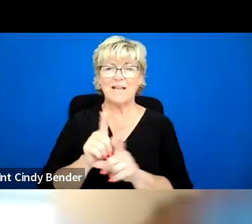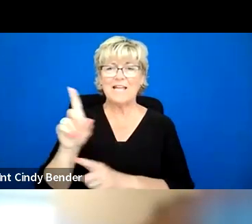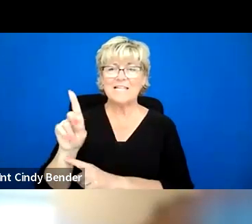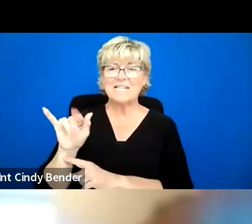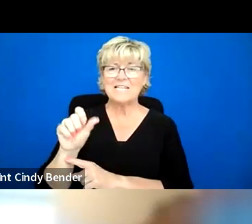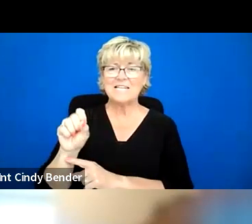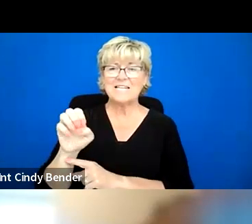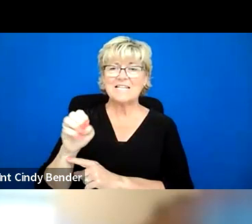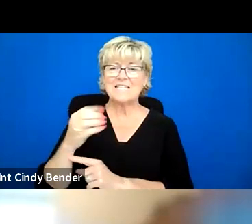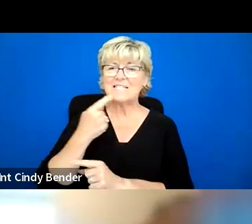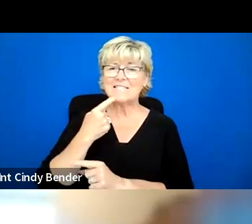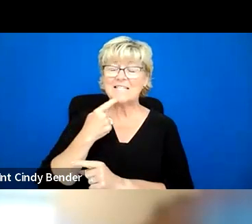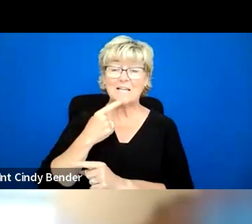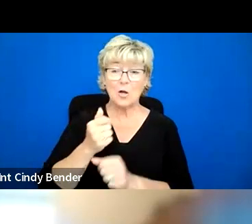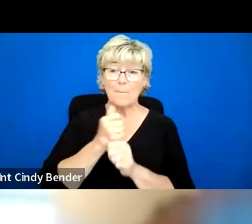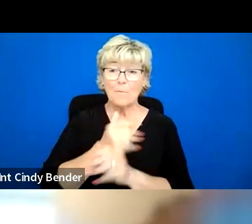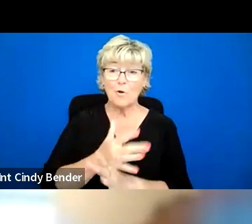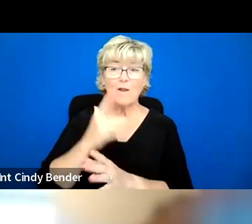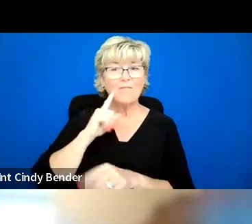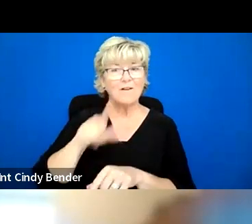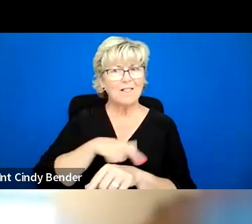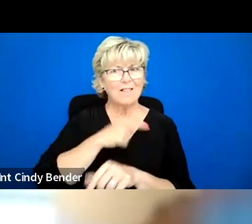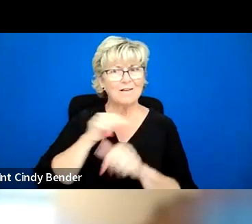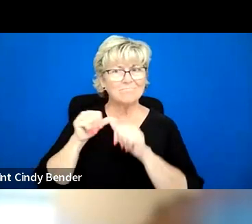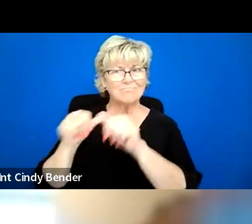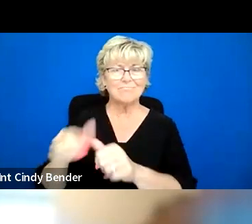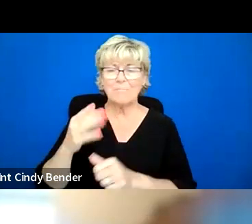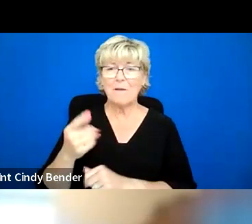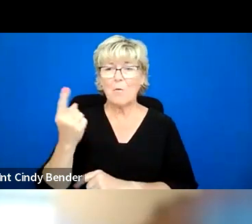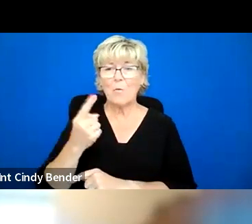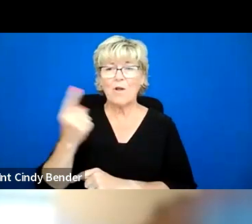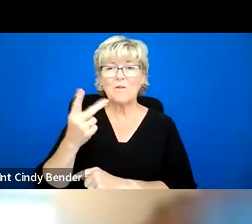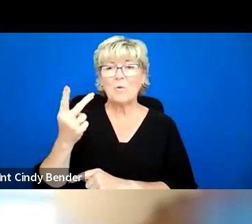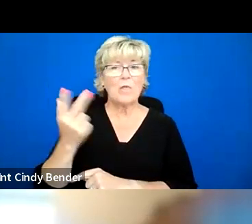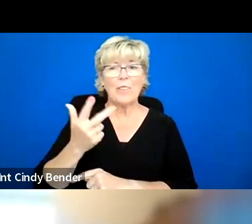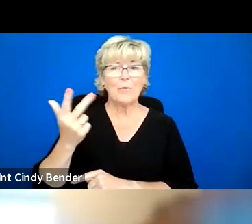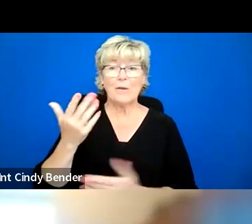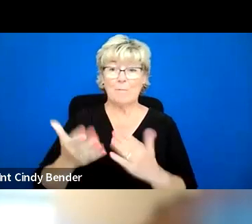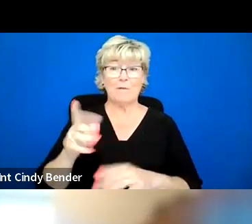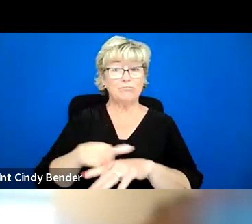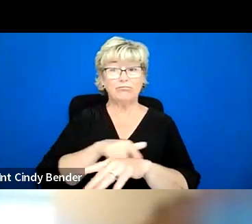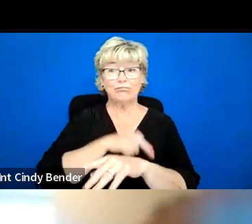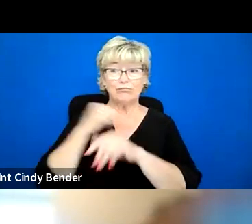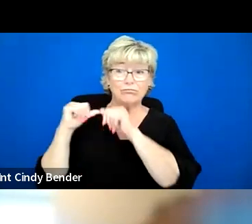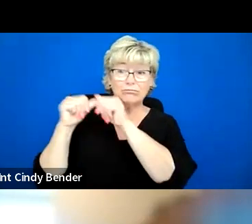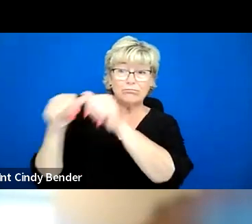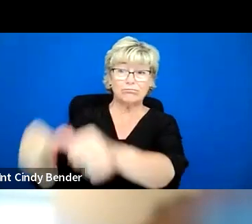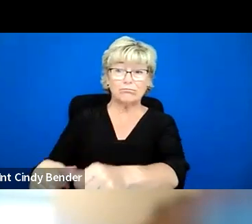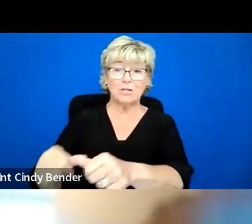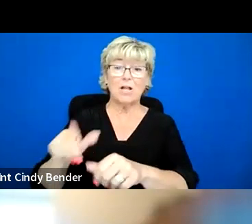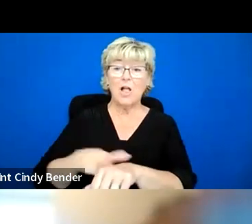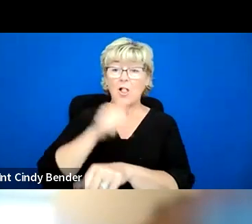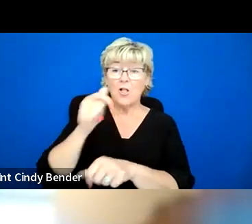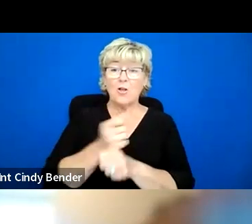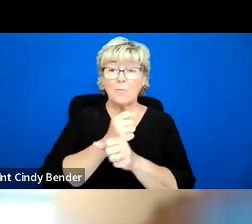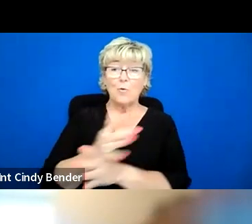said, and prepare for the long haul. It may not be a 1 or 2 or 3 day thing. It may be long term. So the longer you can